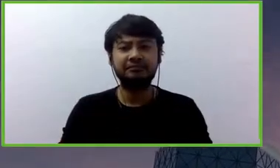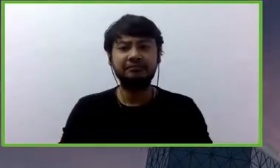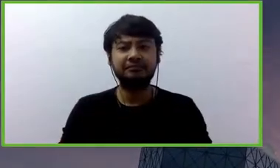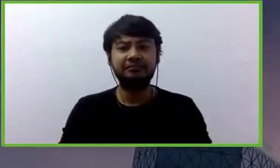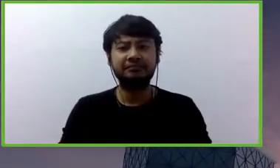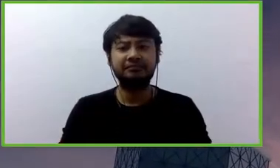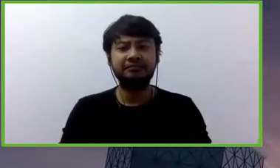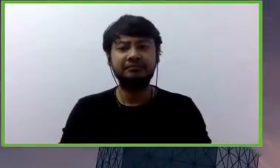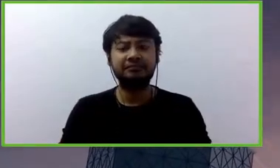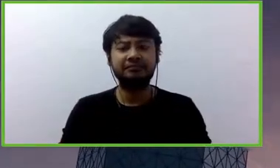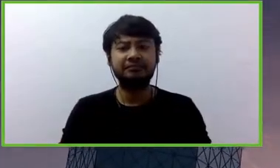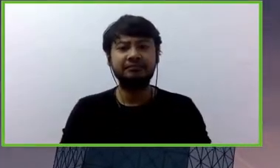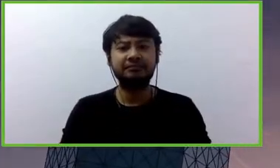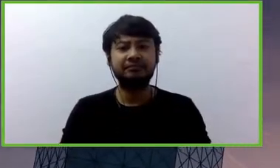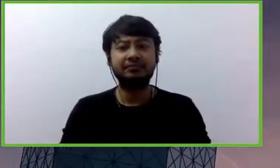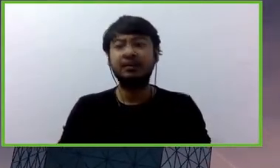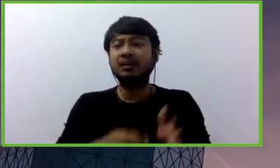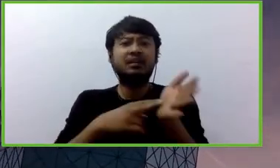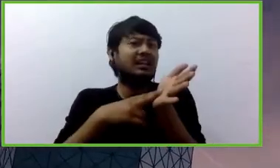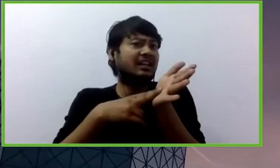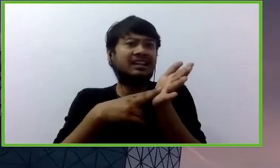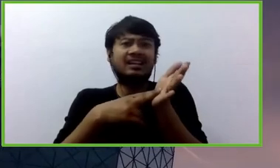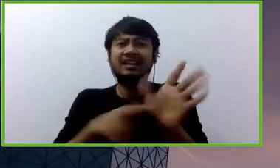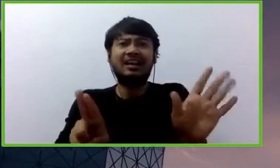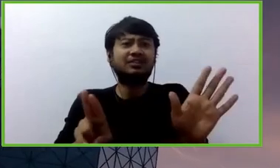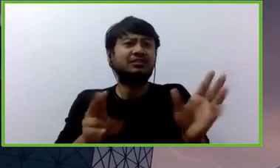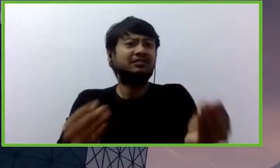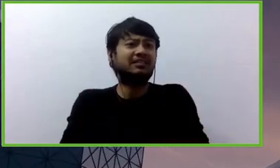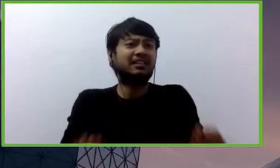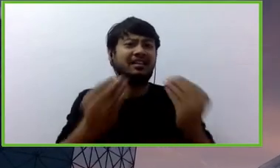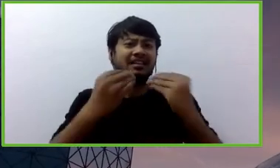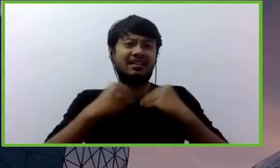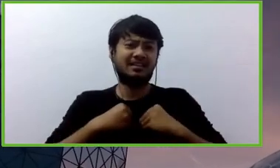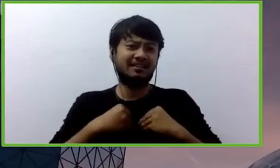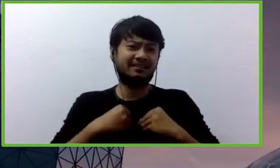Kudrat ke is intizam ka.